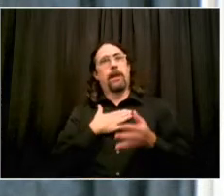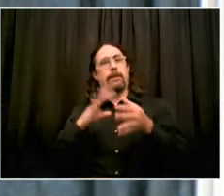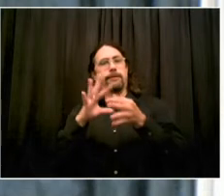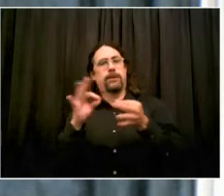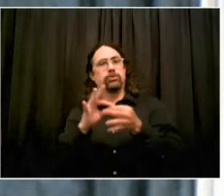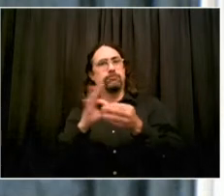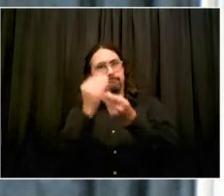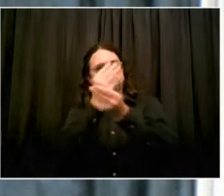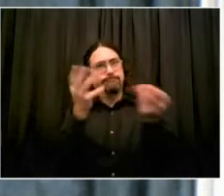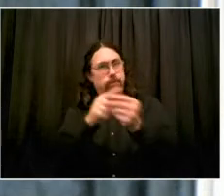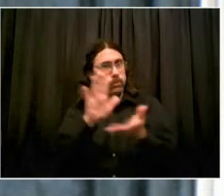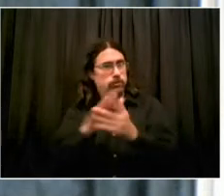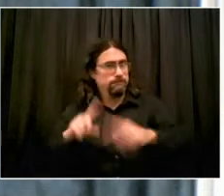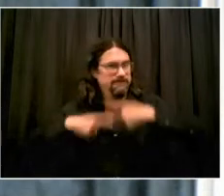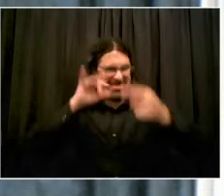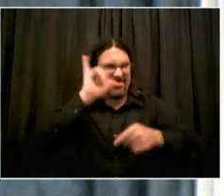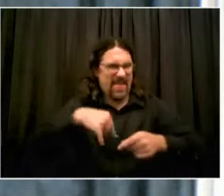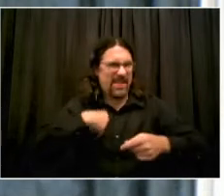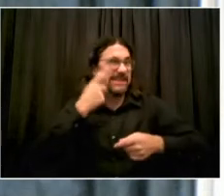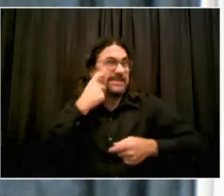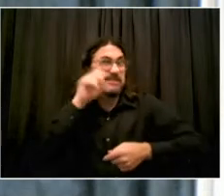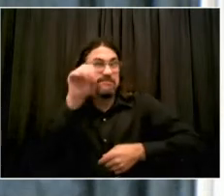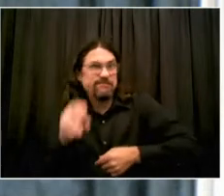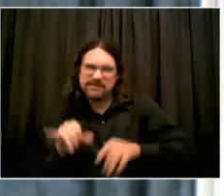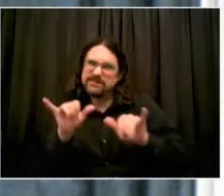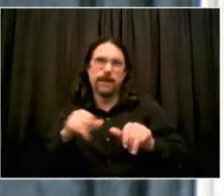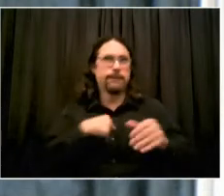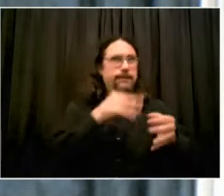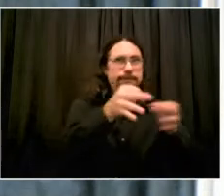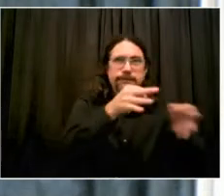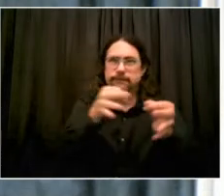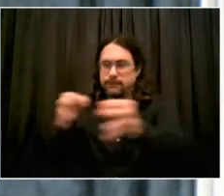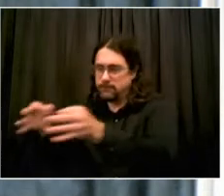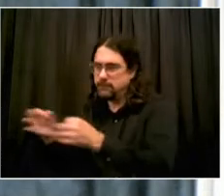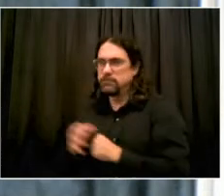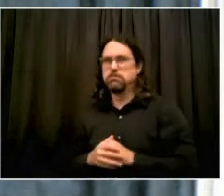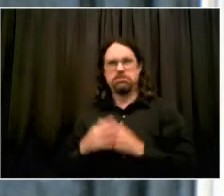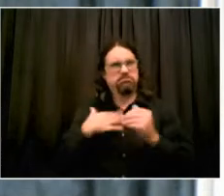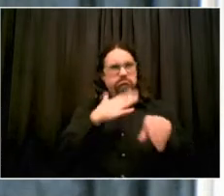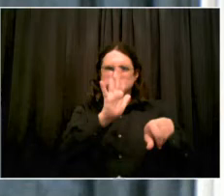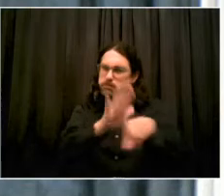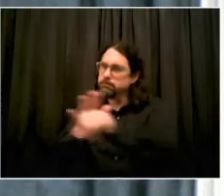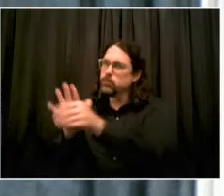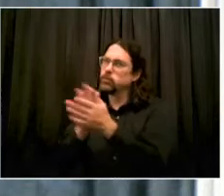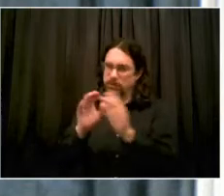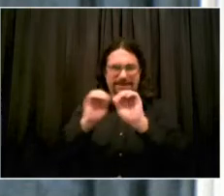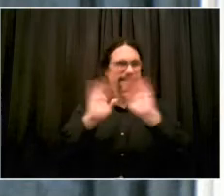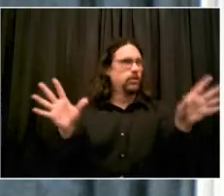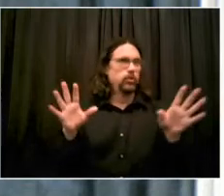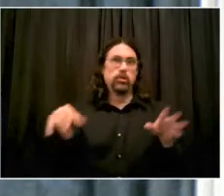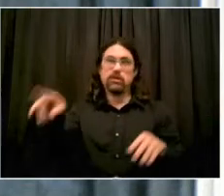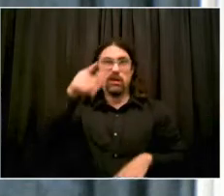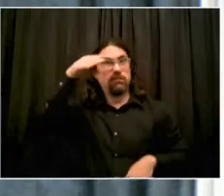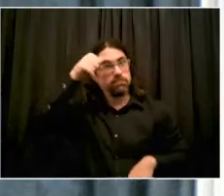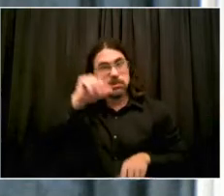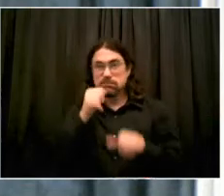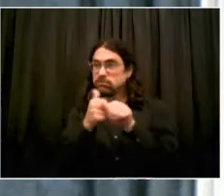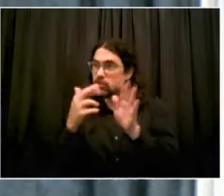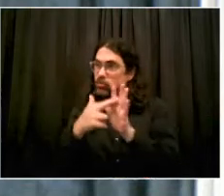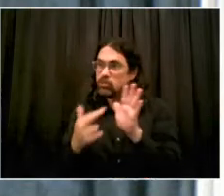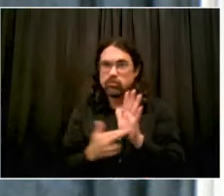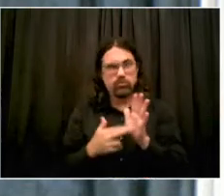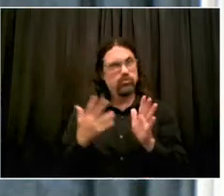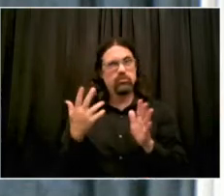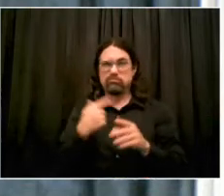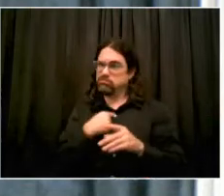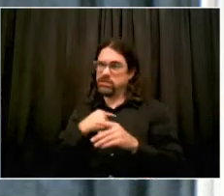will be issued a violation. But I would like to thank community members, leaders, local press, and many others